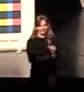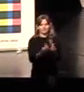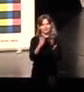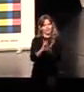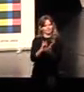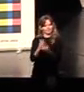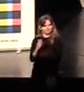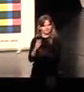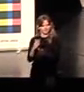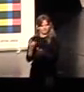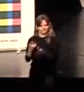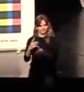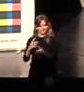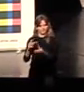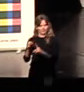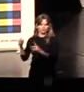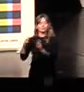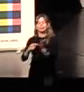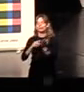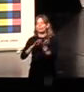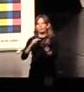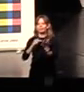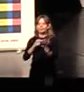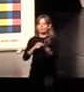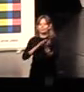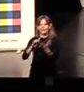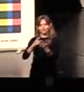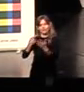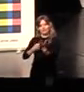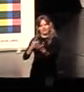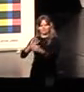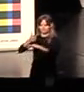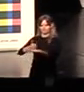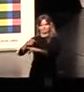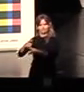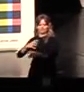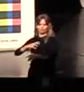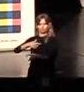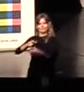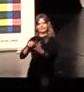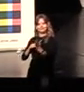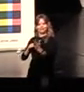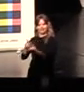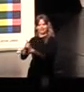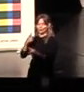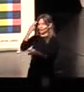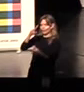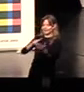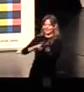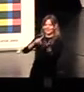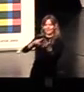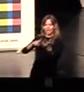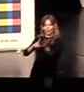britain and together they were de founding father and mother of wat wikkel het idee neoliberalism zo en in